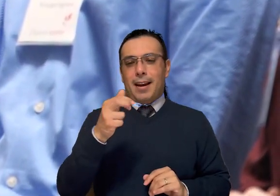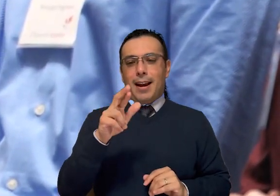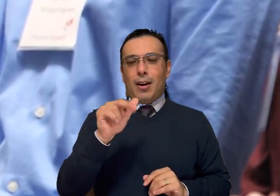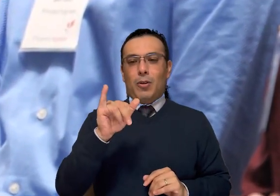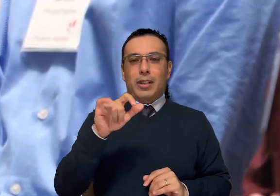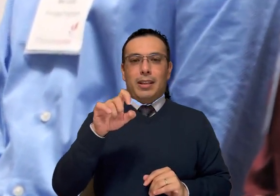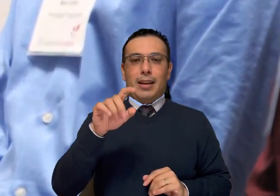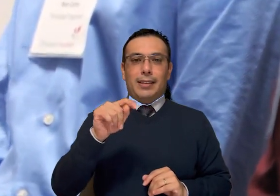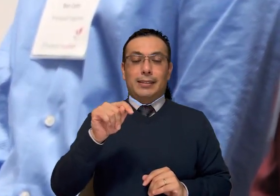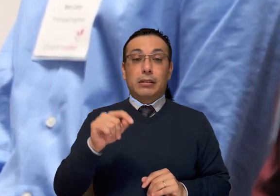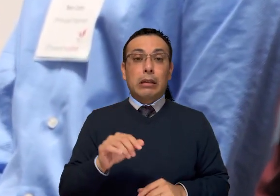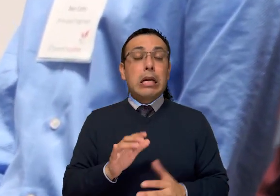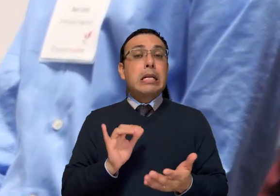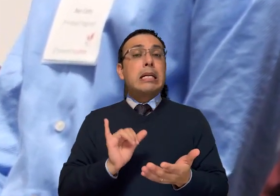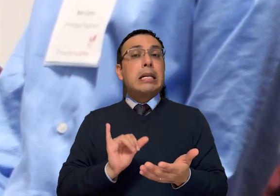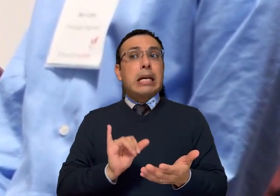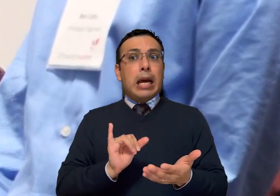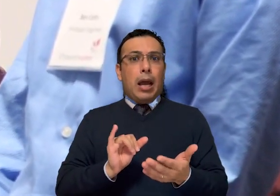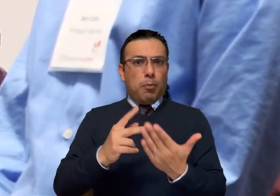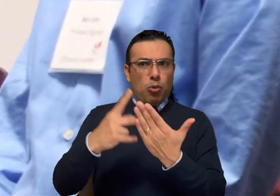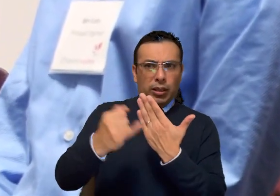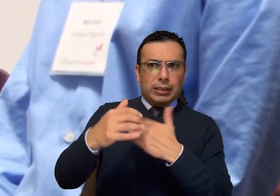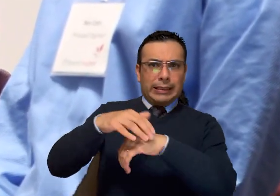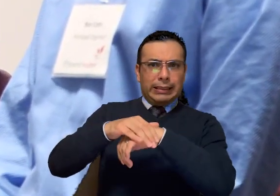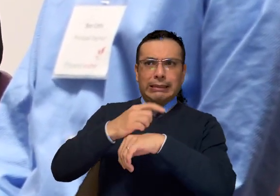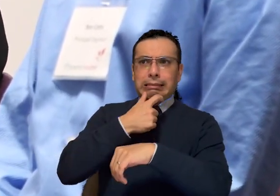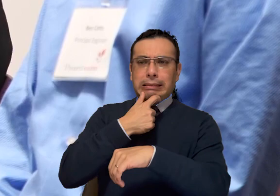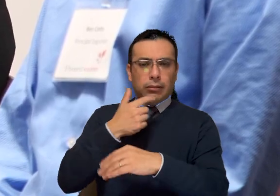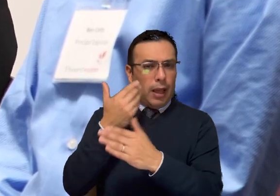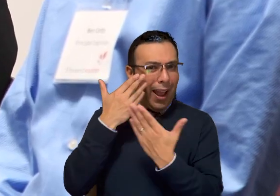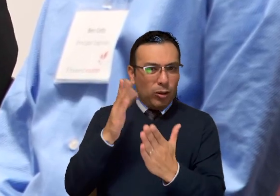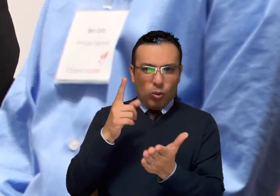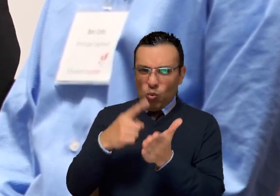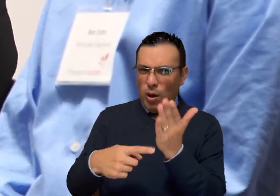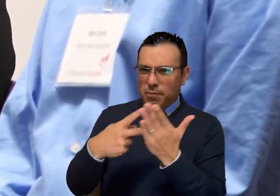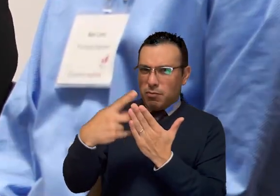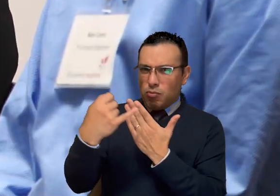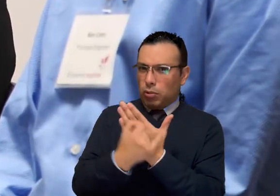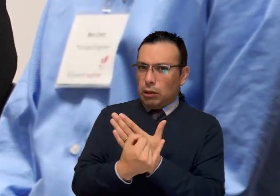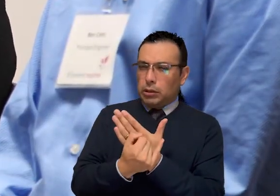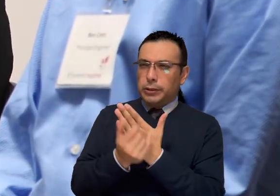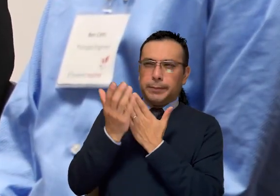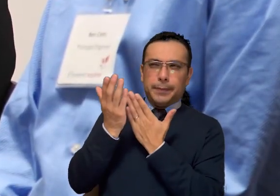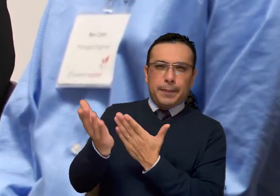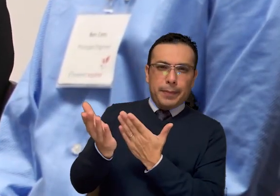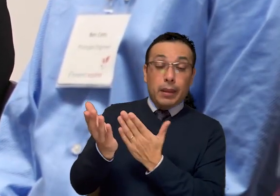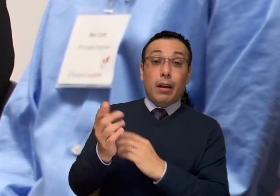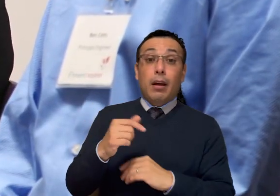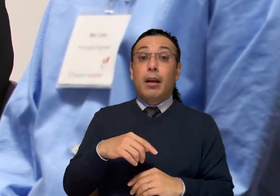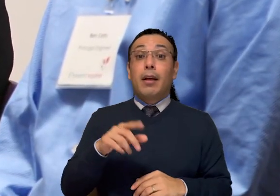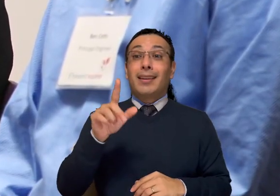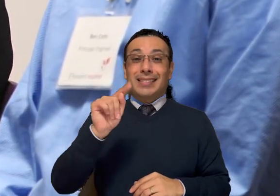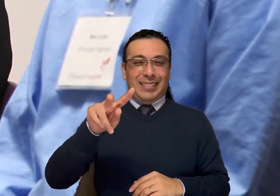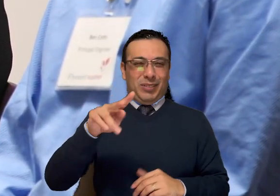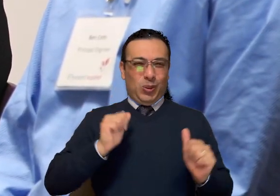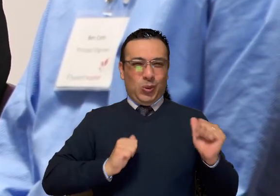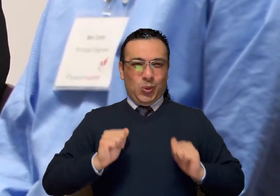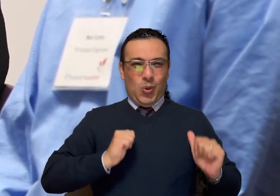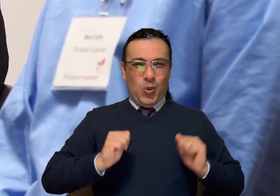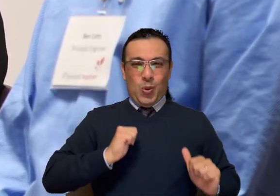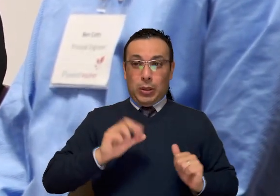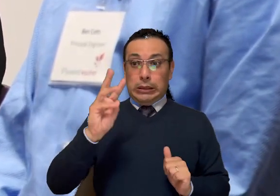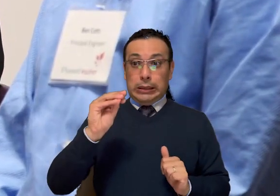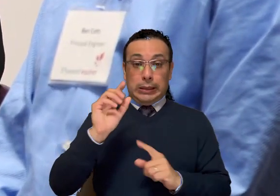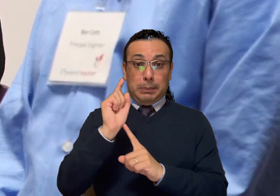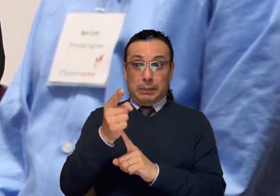seen the what was published on that. But what I can say is Equinor does have projects that